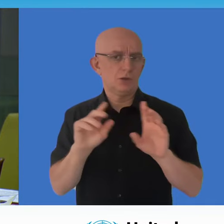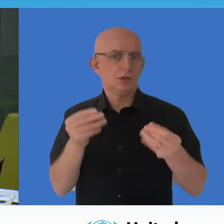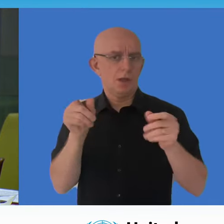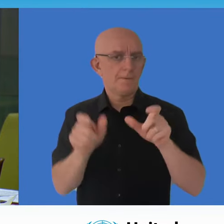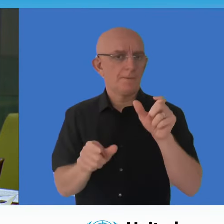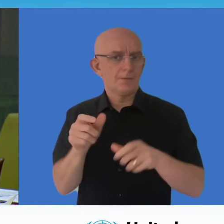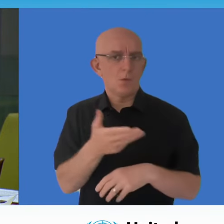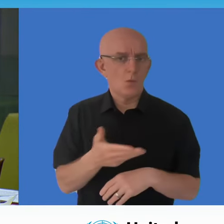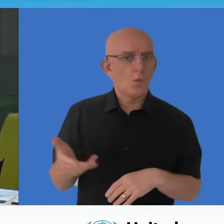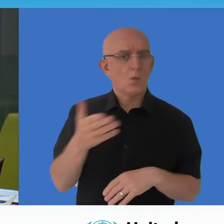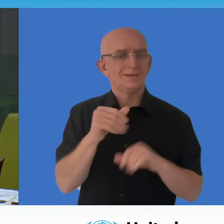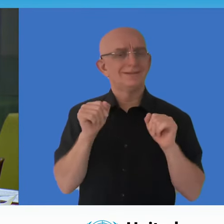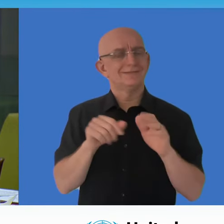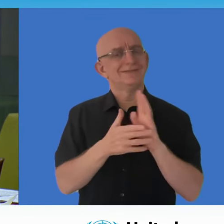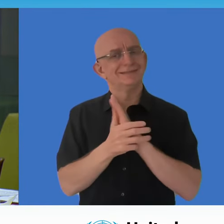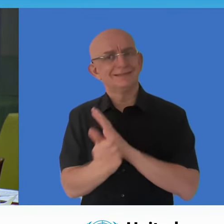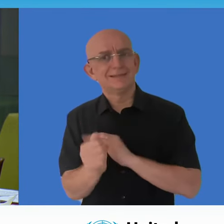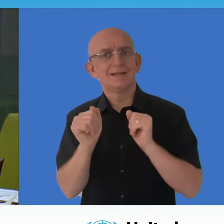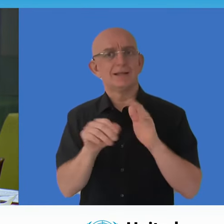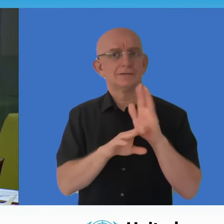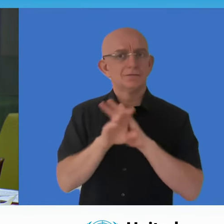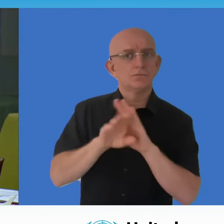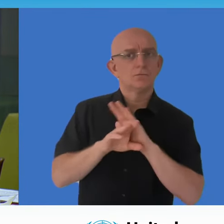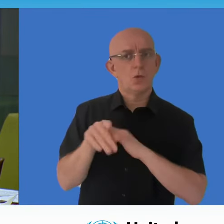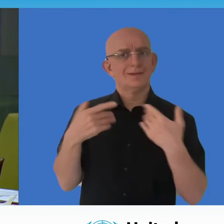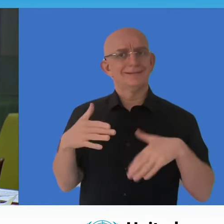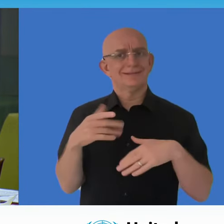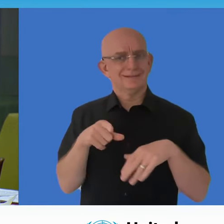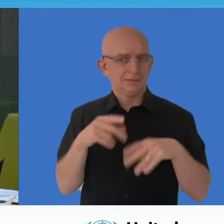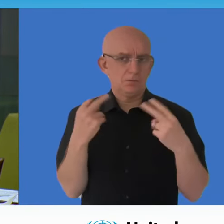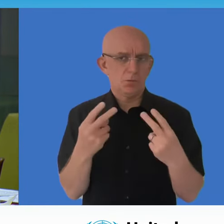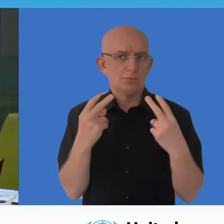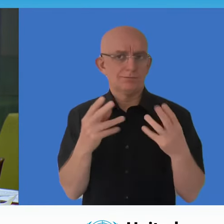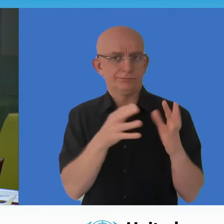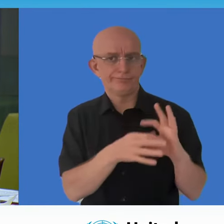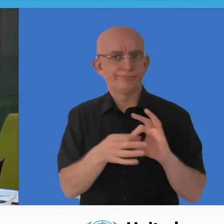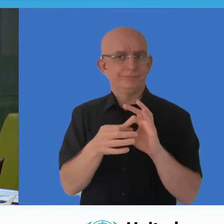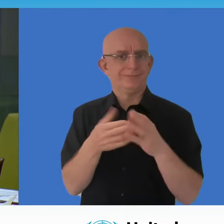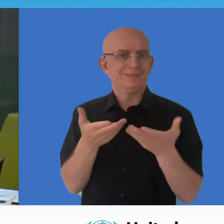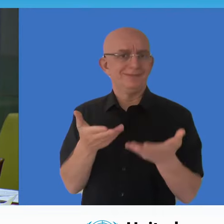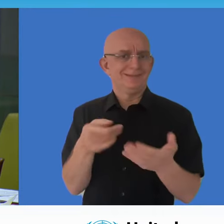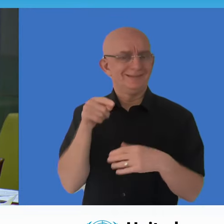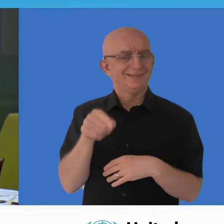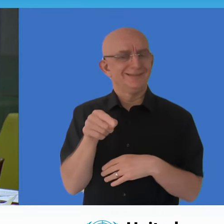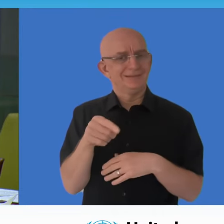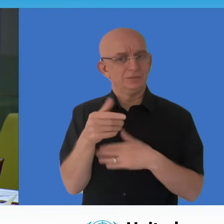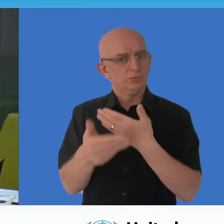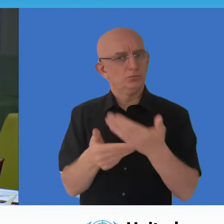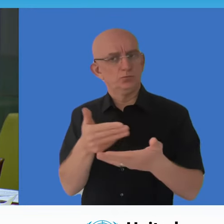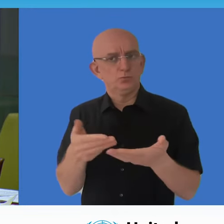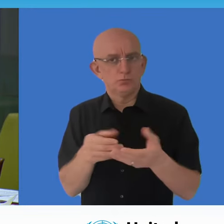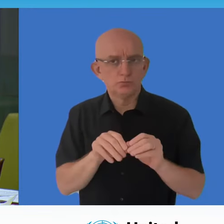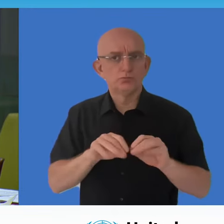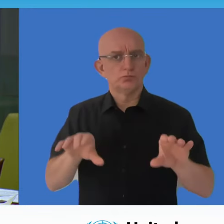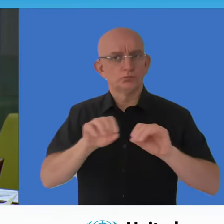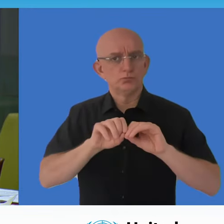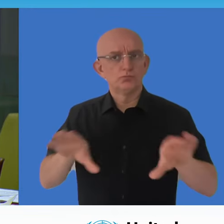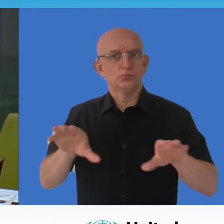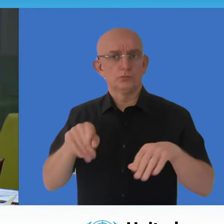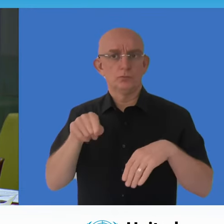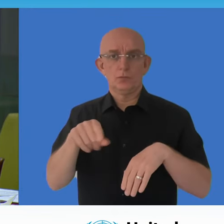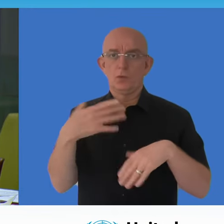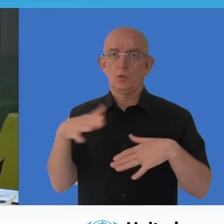very important part of the largest Asian project that we've ever done from a private perspective at